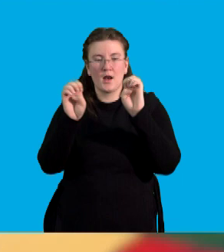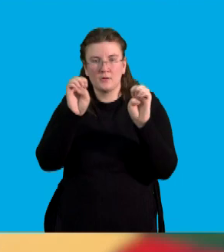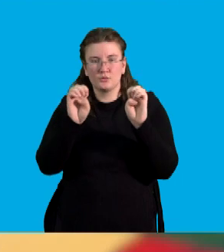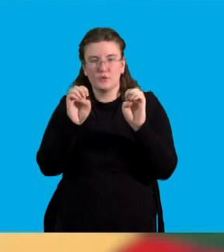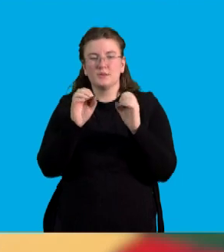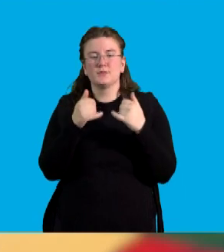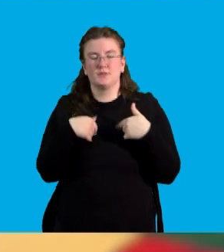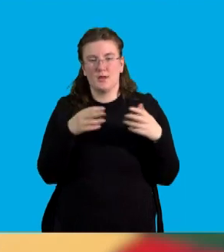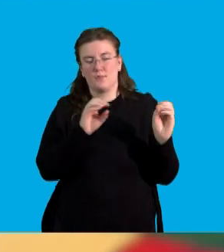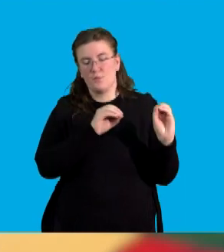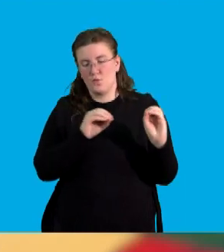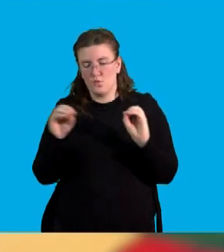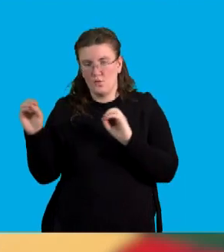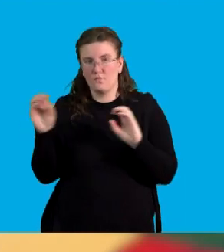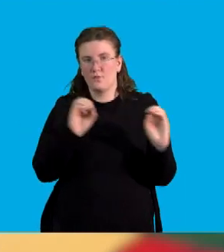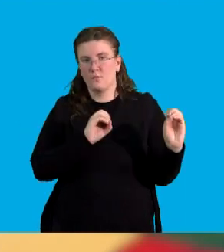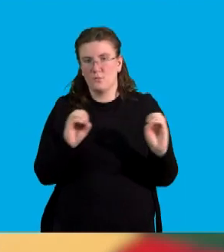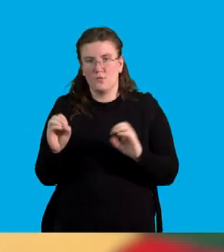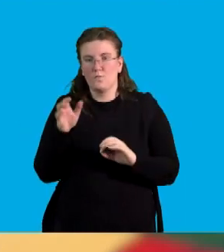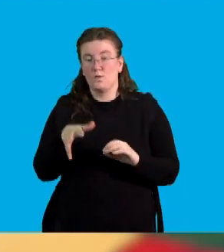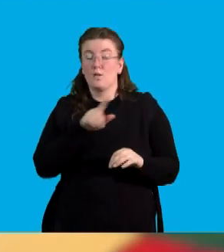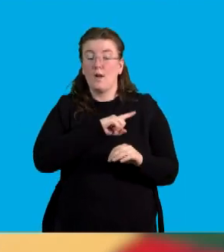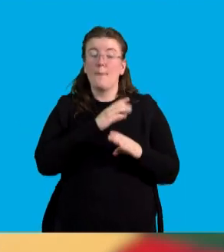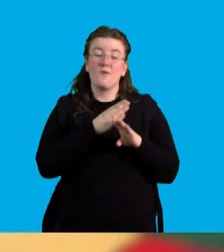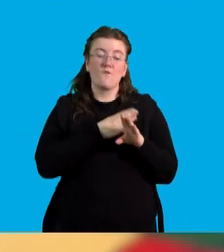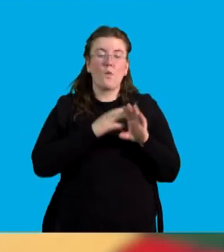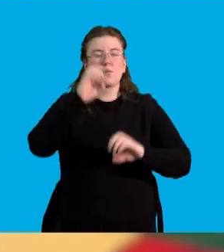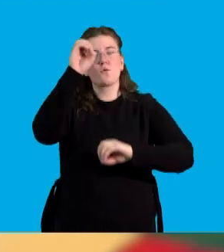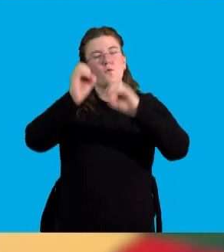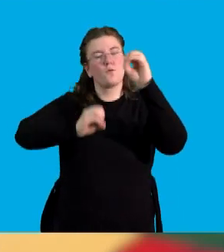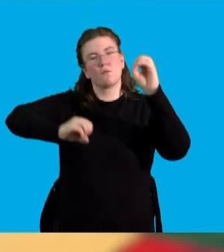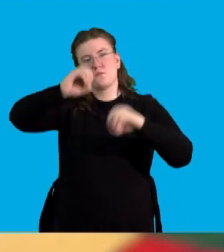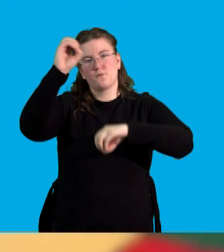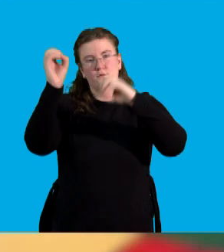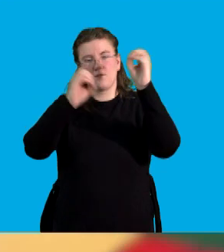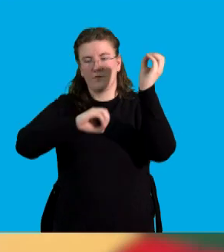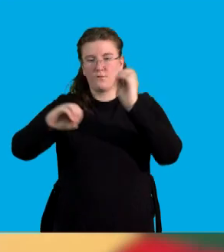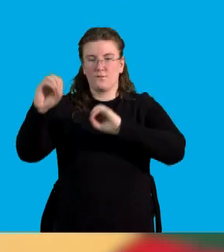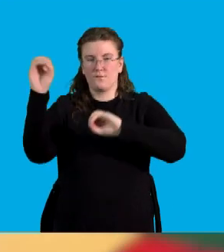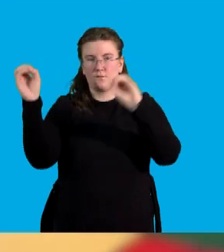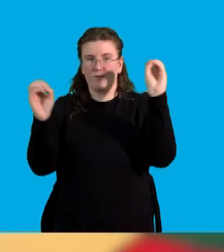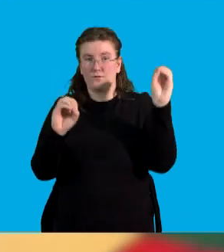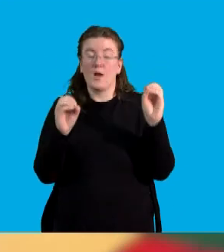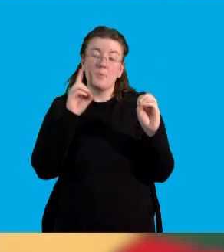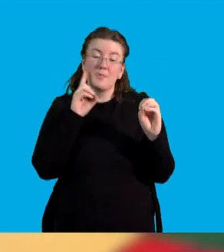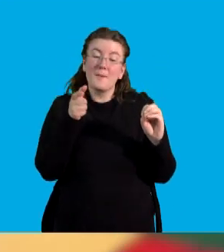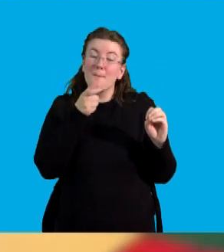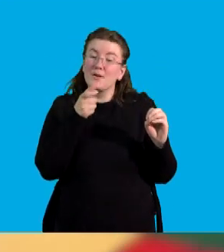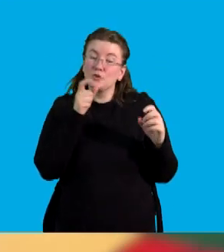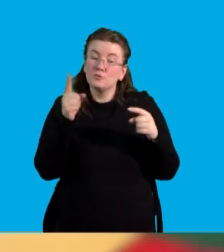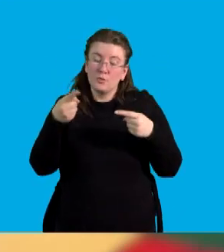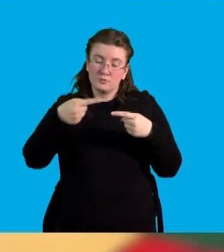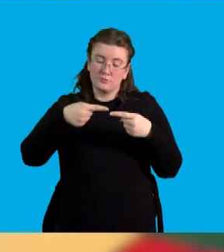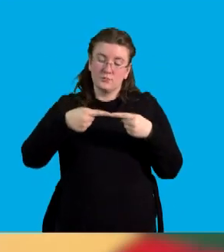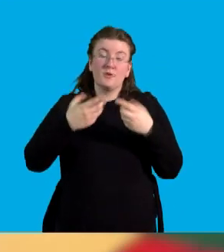that particular wire will now start to move, because before they were delocalized, moving freely anywhere and however they want.